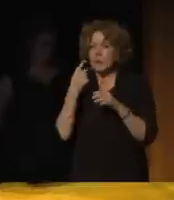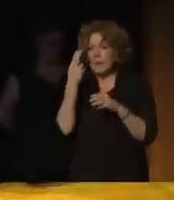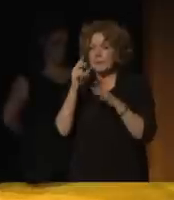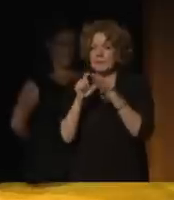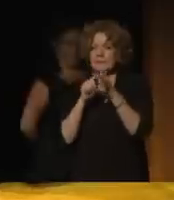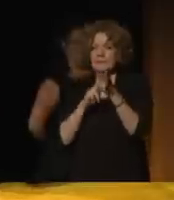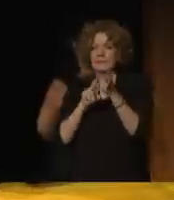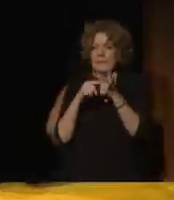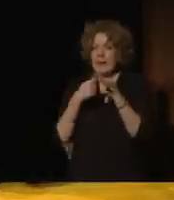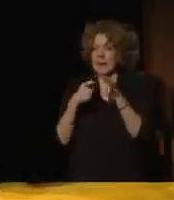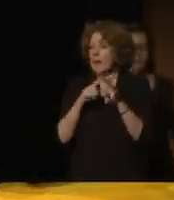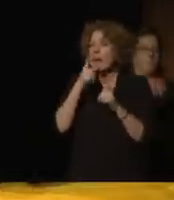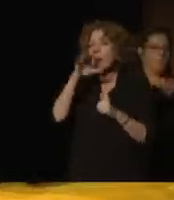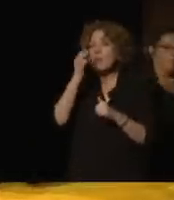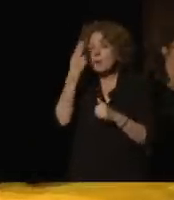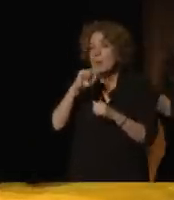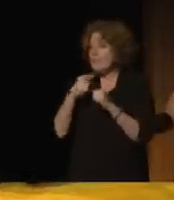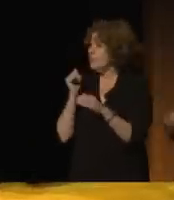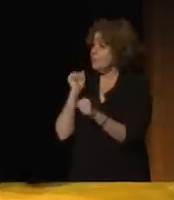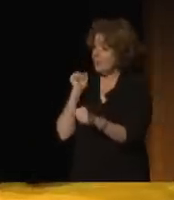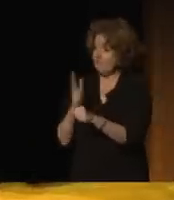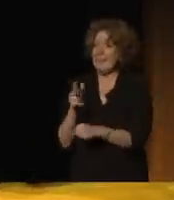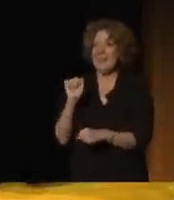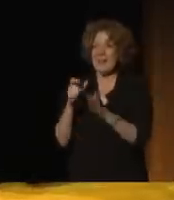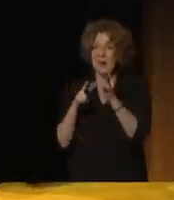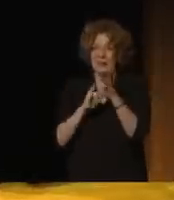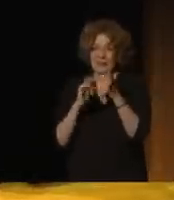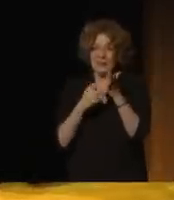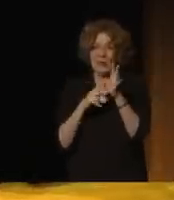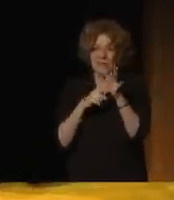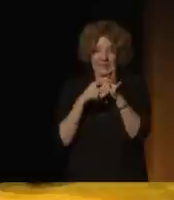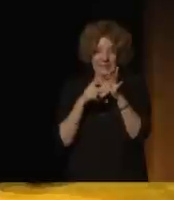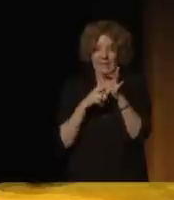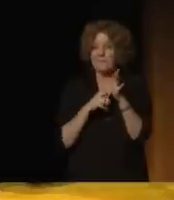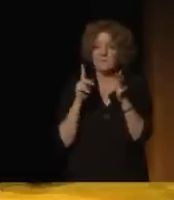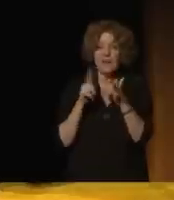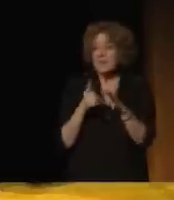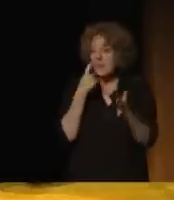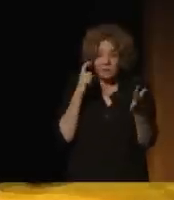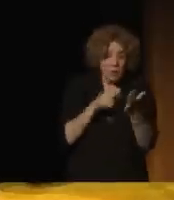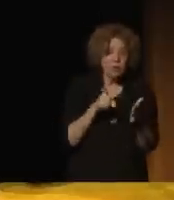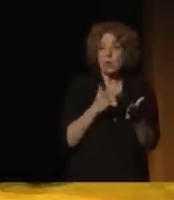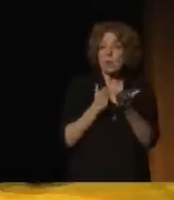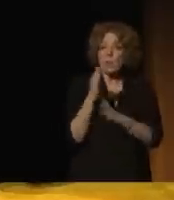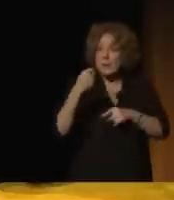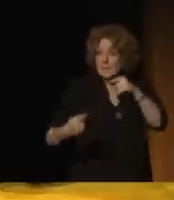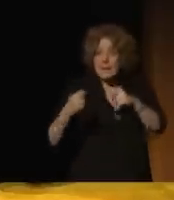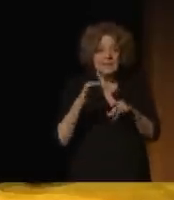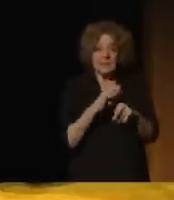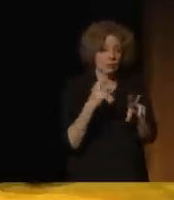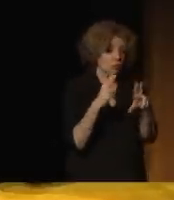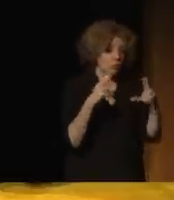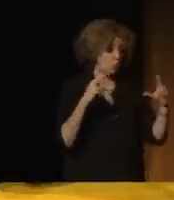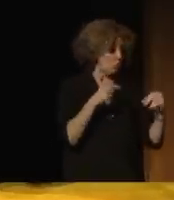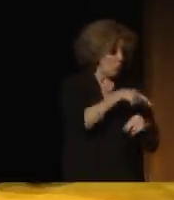don't remember her name, but she beat this conservative Republican guy who refused to even acknowledge her during a debate, talk to her, and she